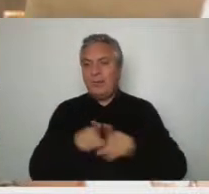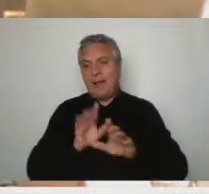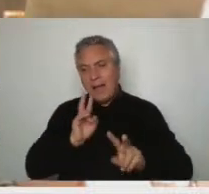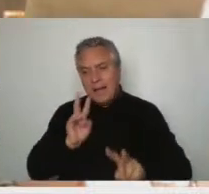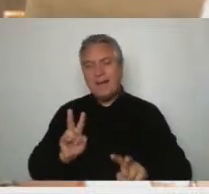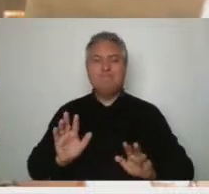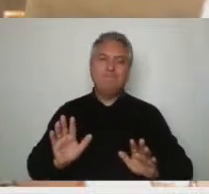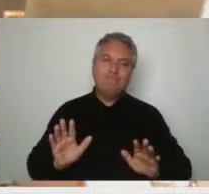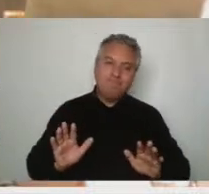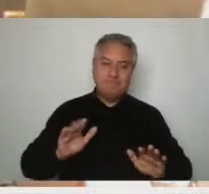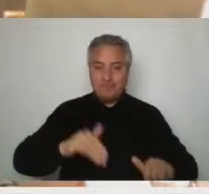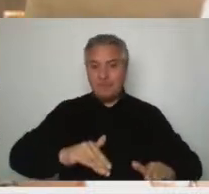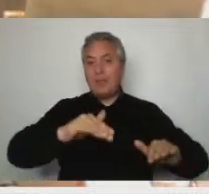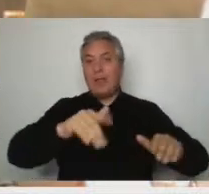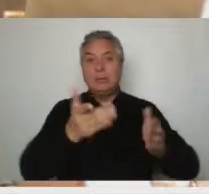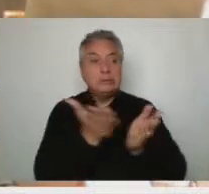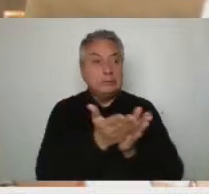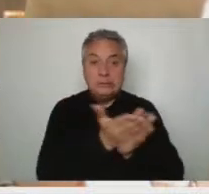that.